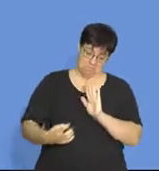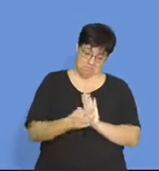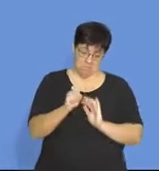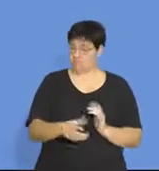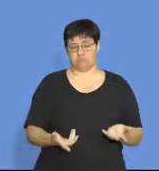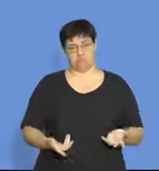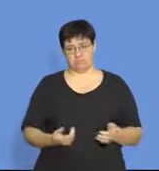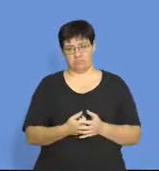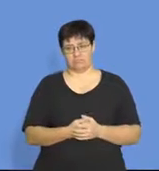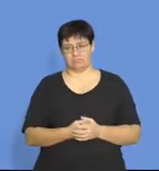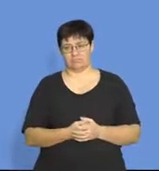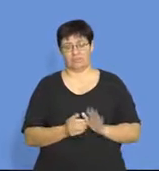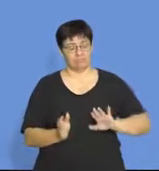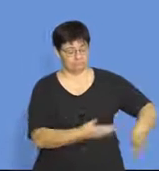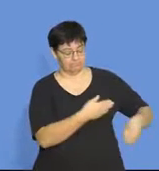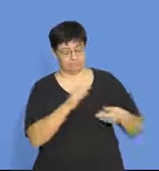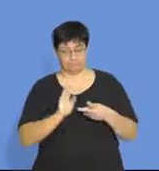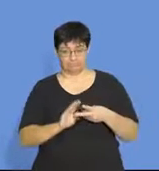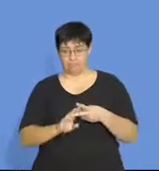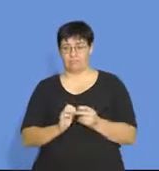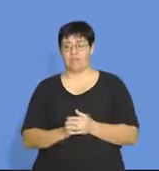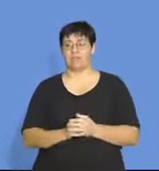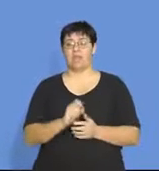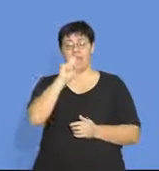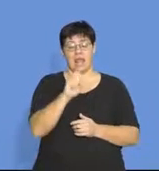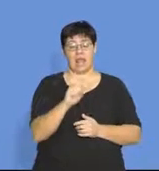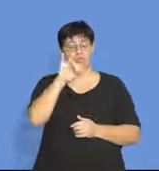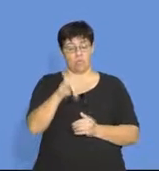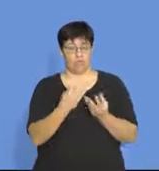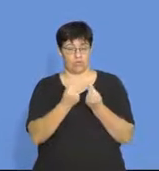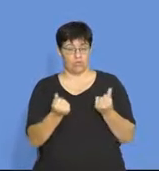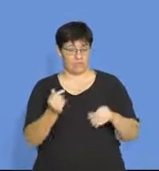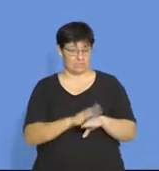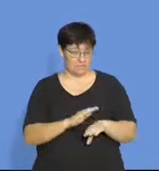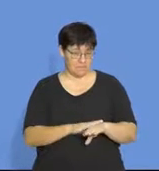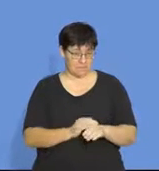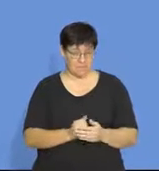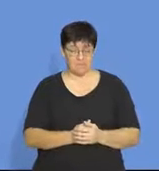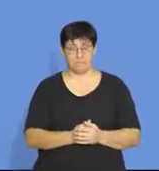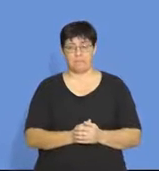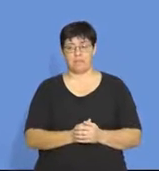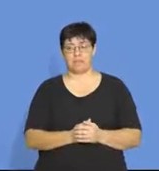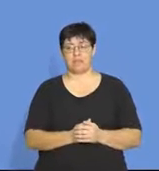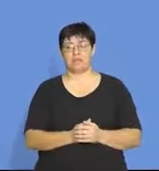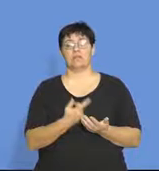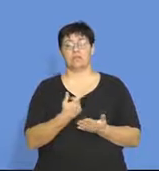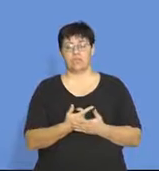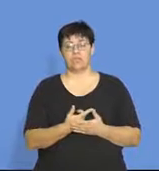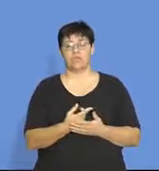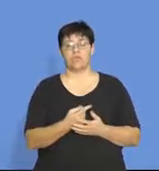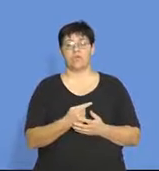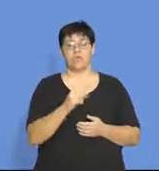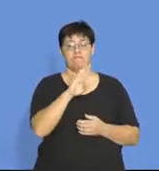everything. Solve for x and y simultaneously again. Here I have a linear, which is